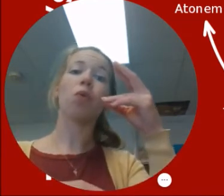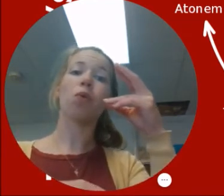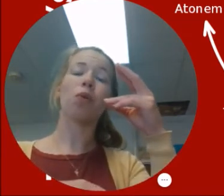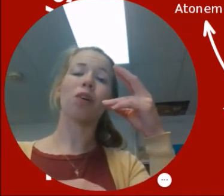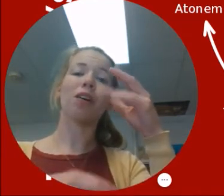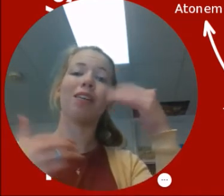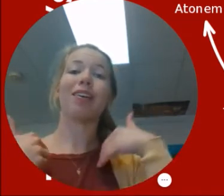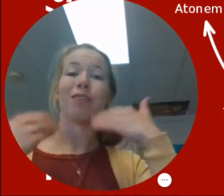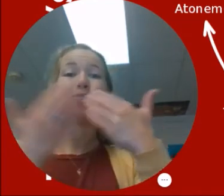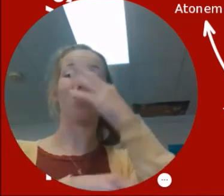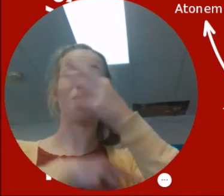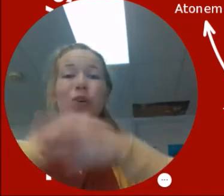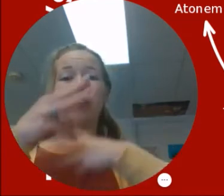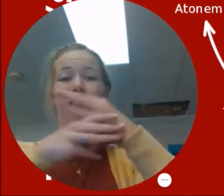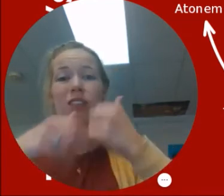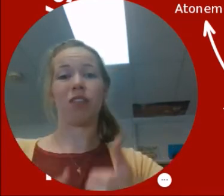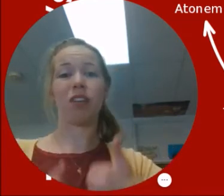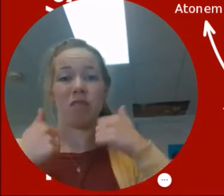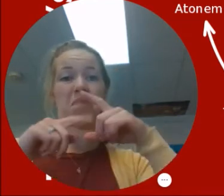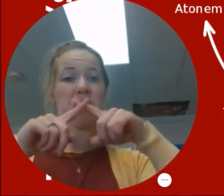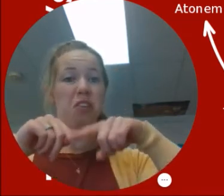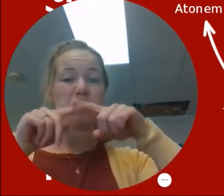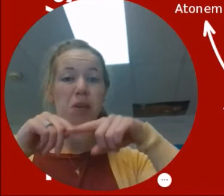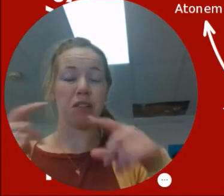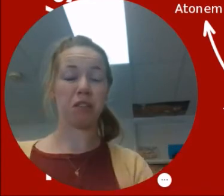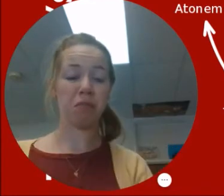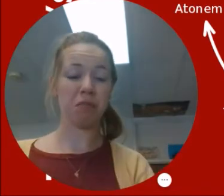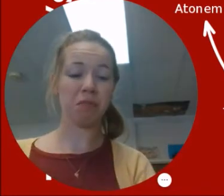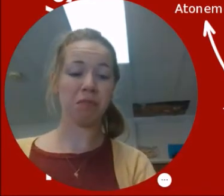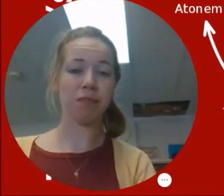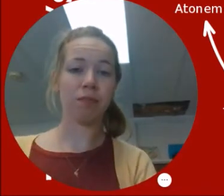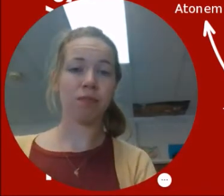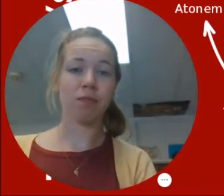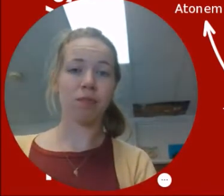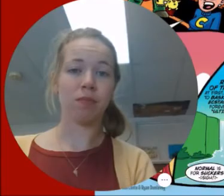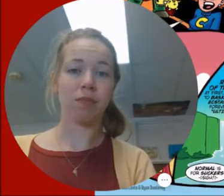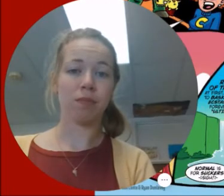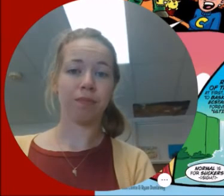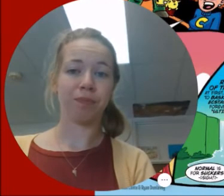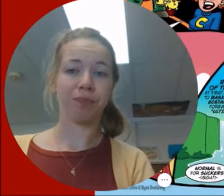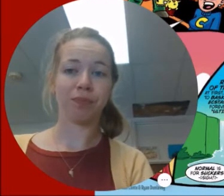home or they have a new world that they're living in. It just depends.